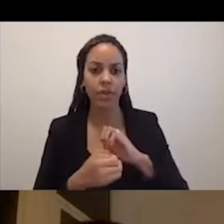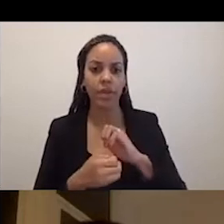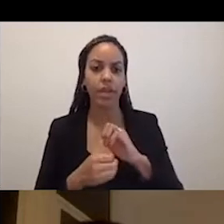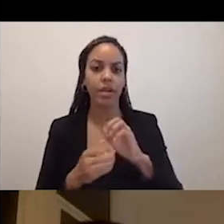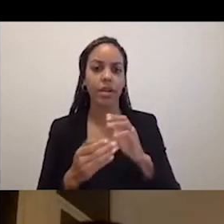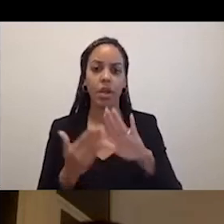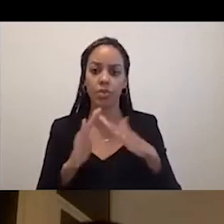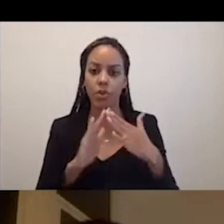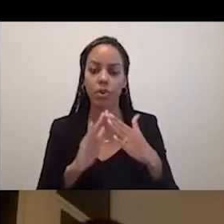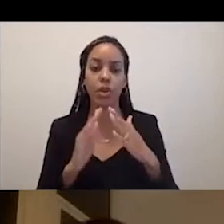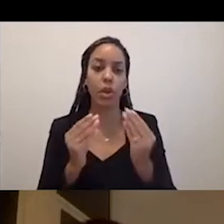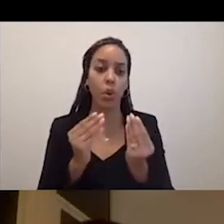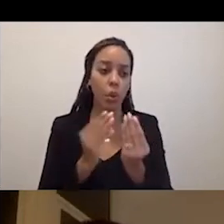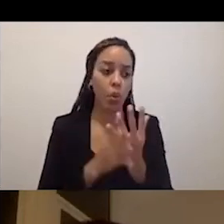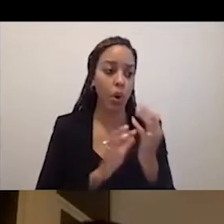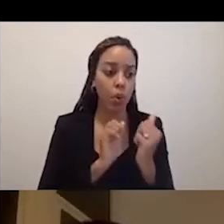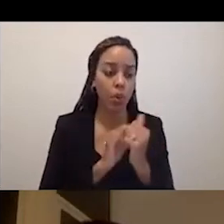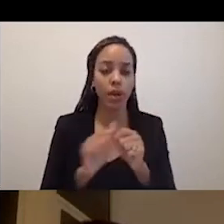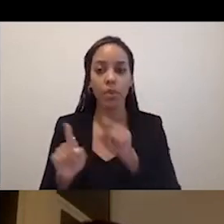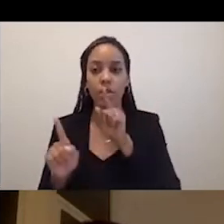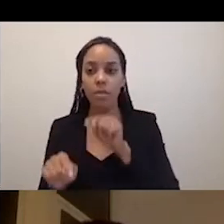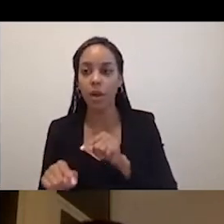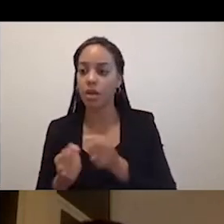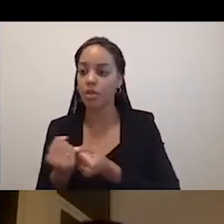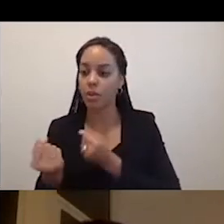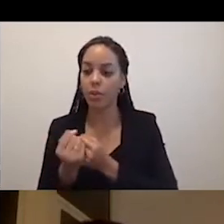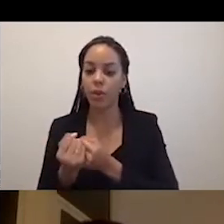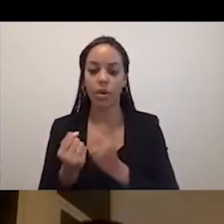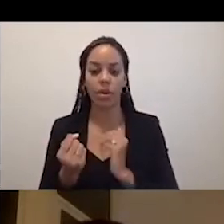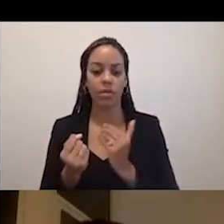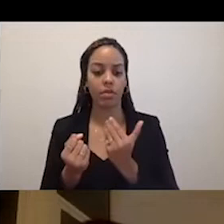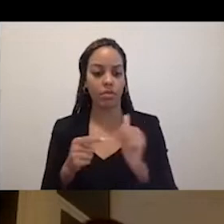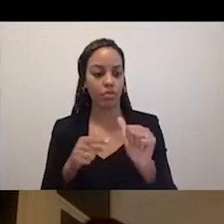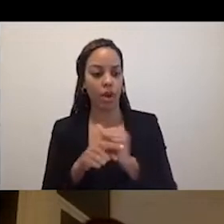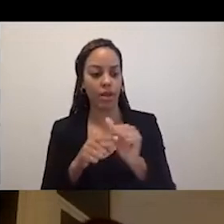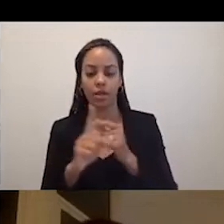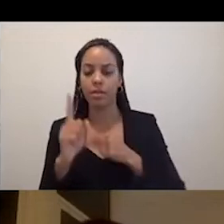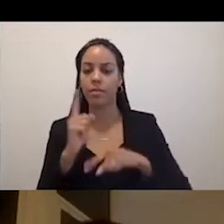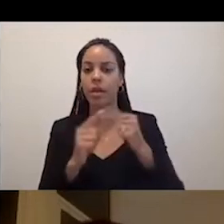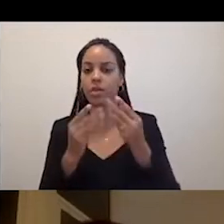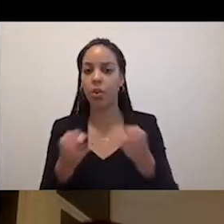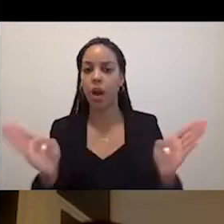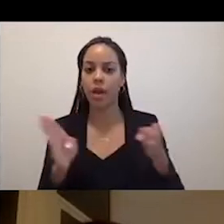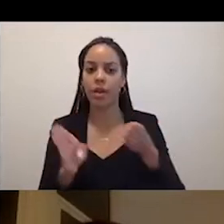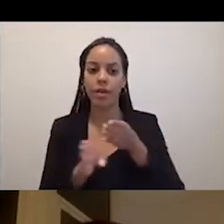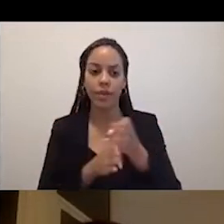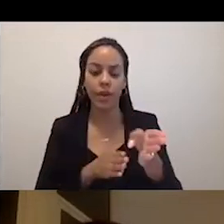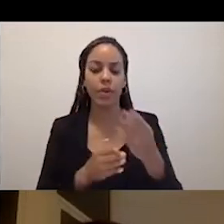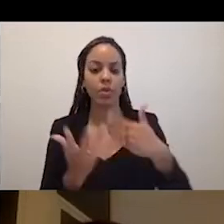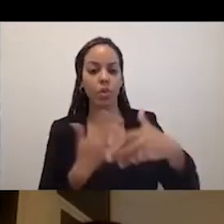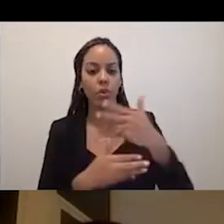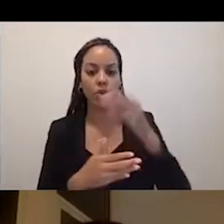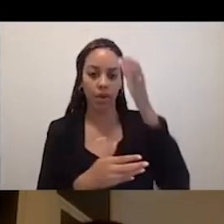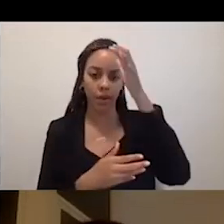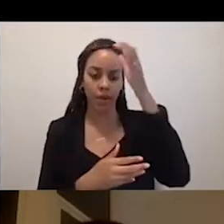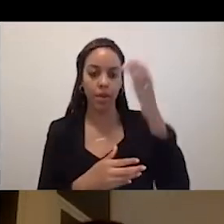and responding to the people and practices that we support, as well as to the wider field and social context. We're supporting many artists who are trying to